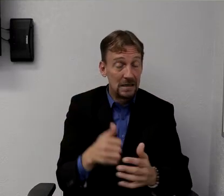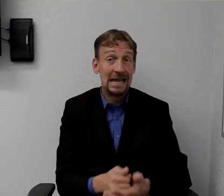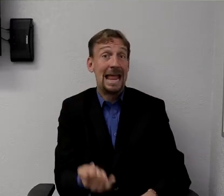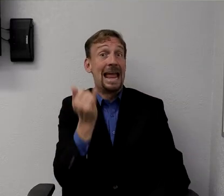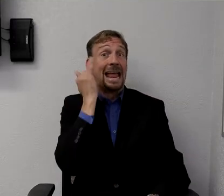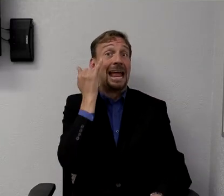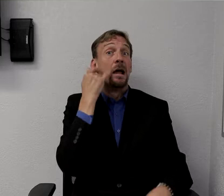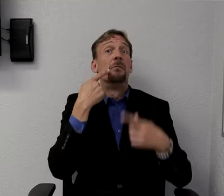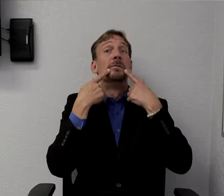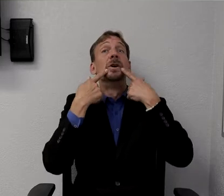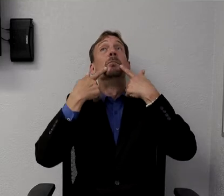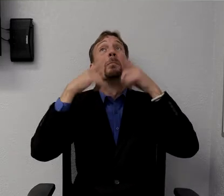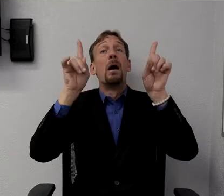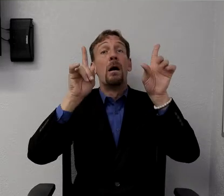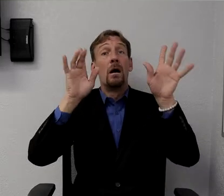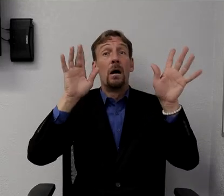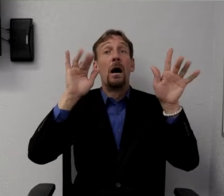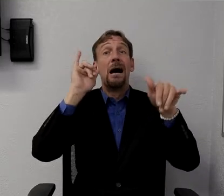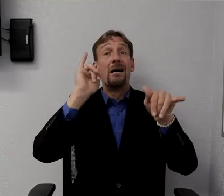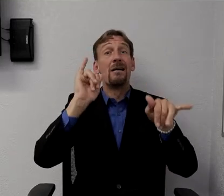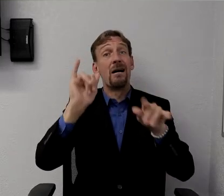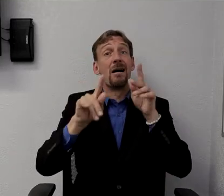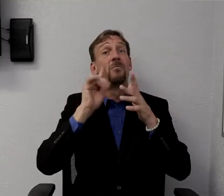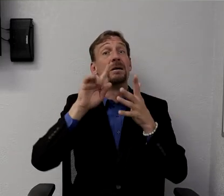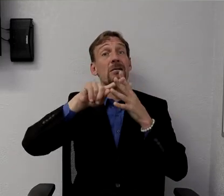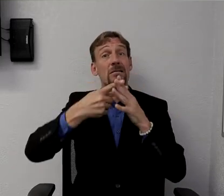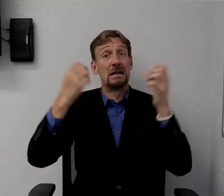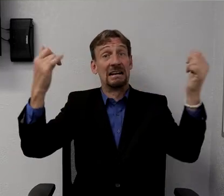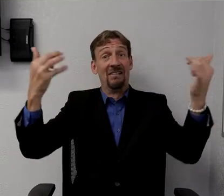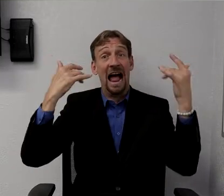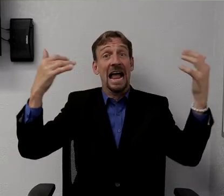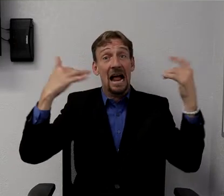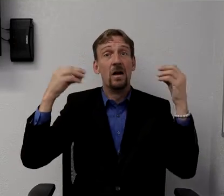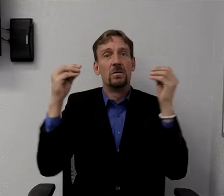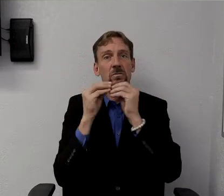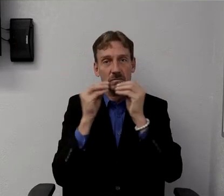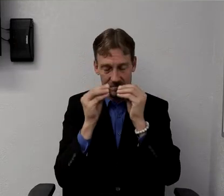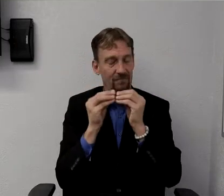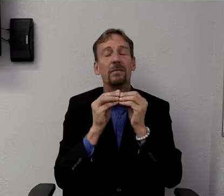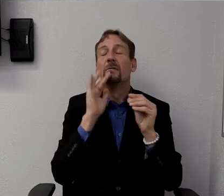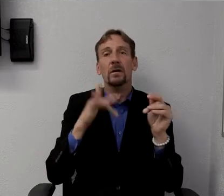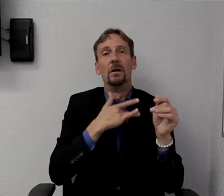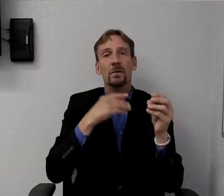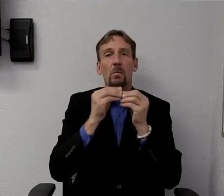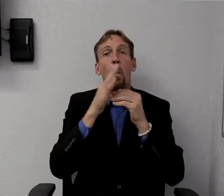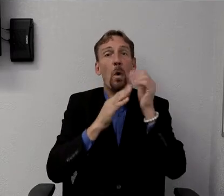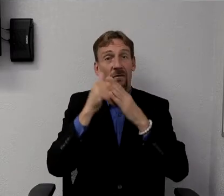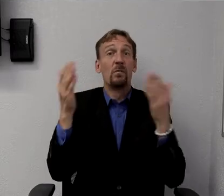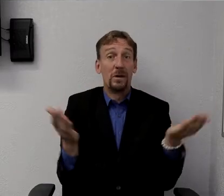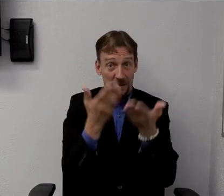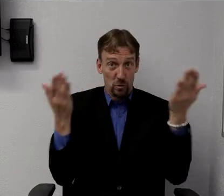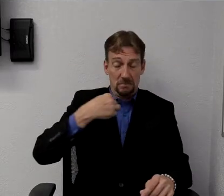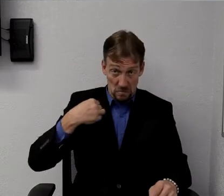the supplies start flowing more freely, then we'll be feeling a lot more comfortable here. How many times